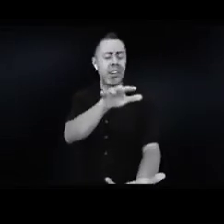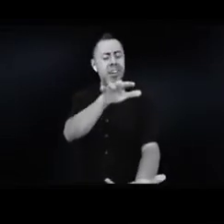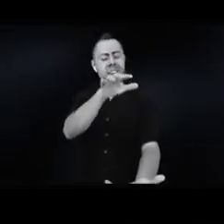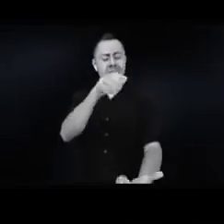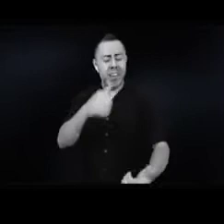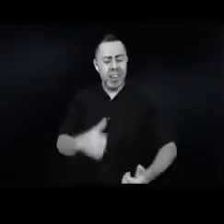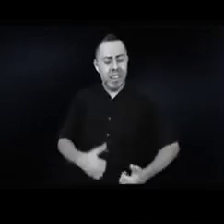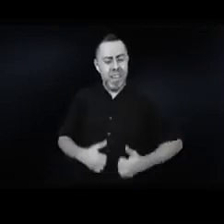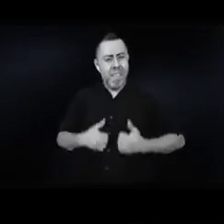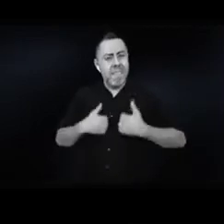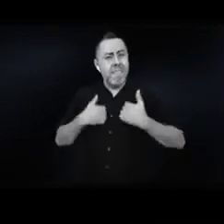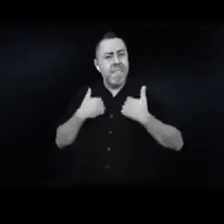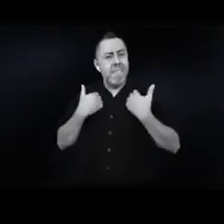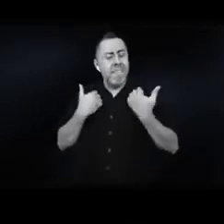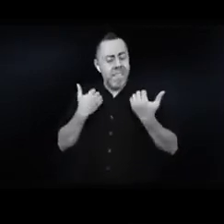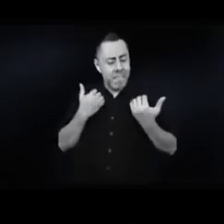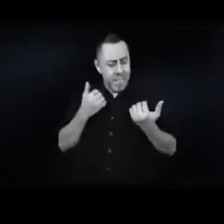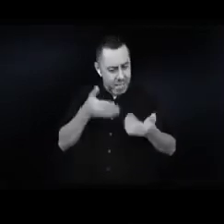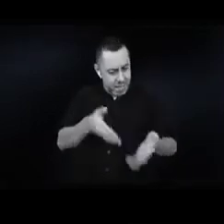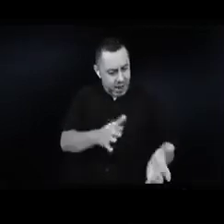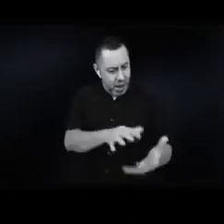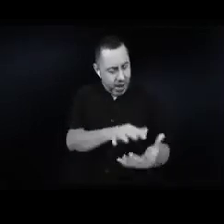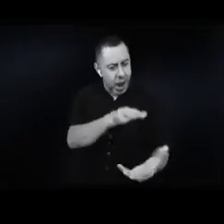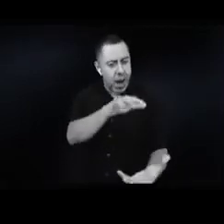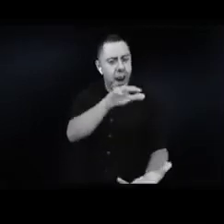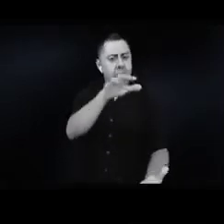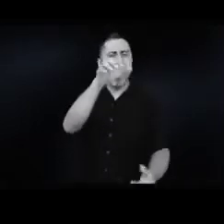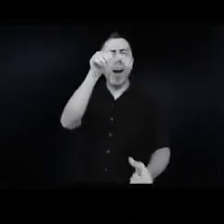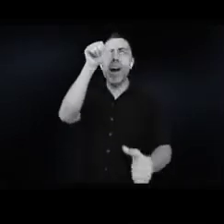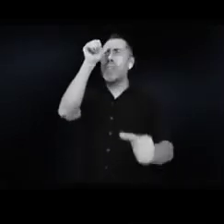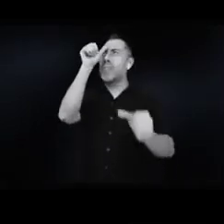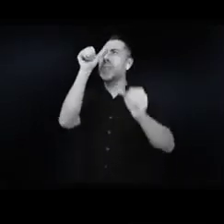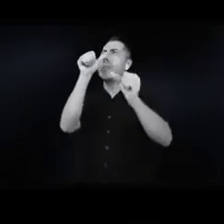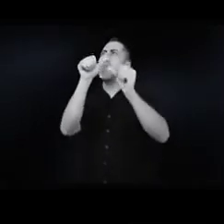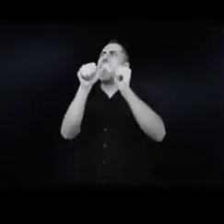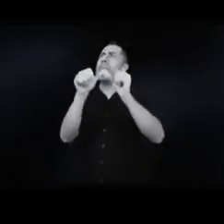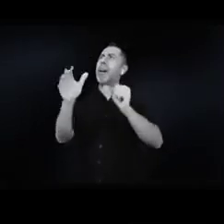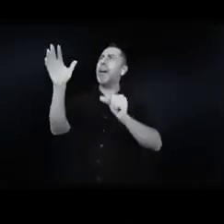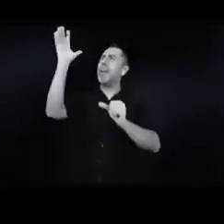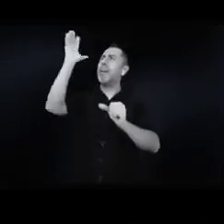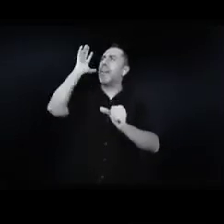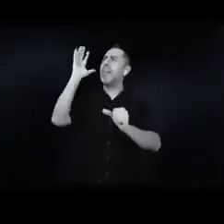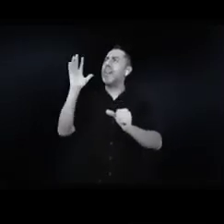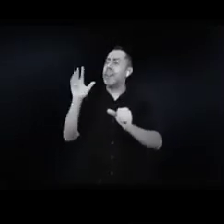to remember our language and awaken?